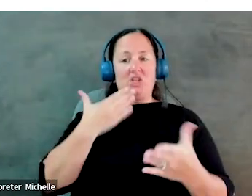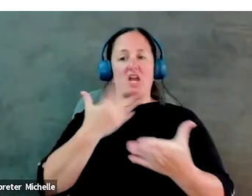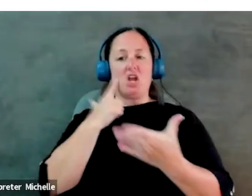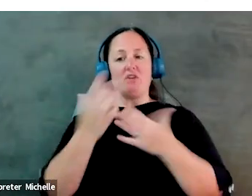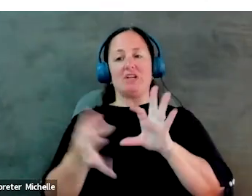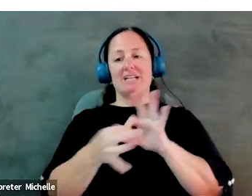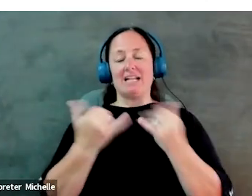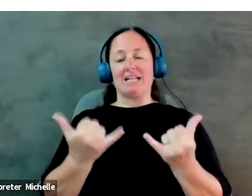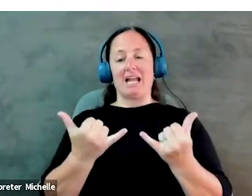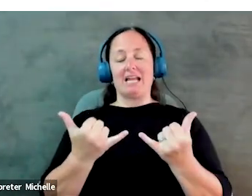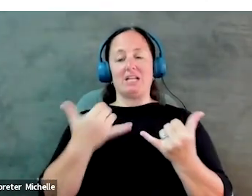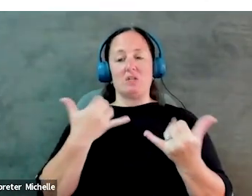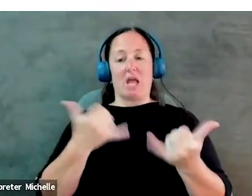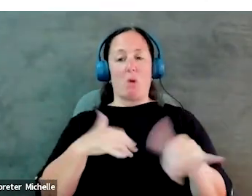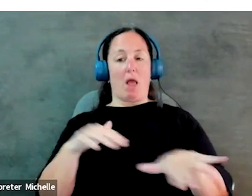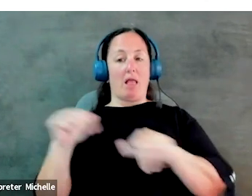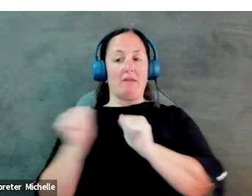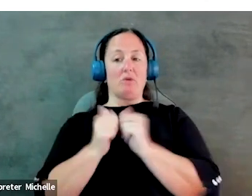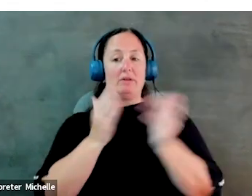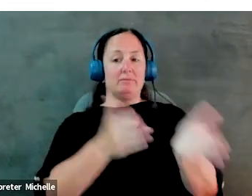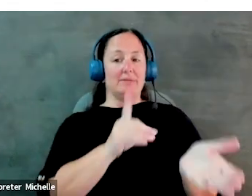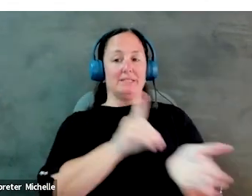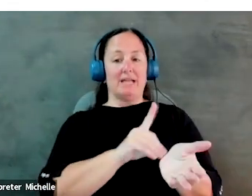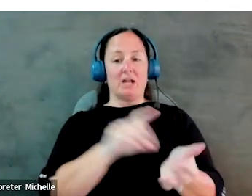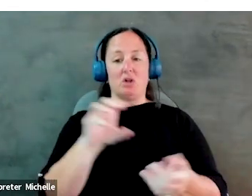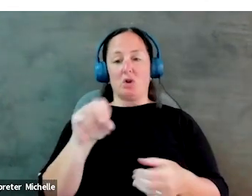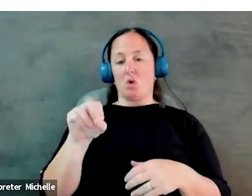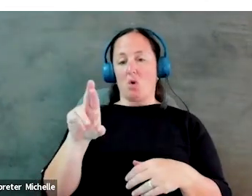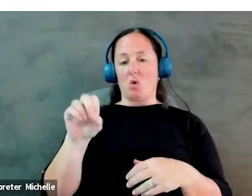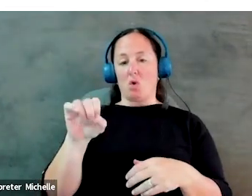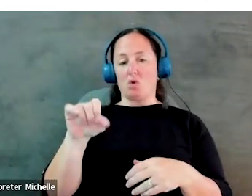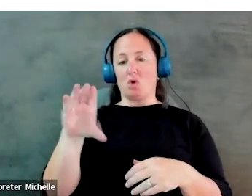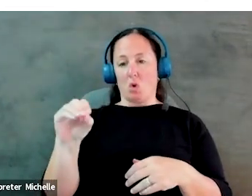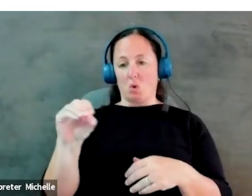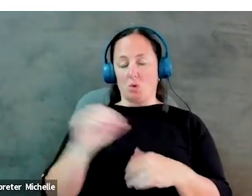connecting today. And I'll leave you now with Dr. Orozco.